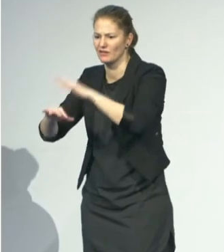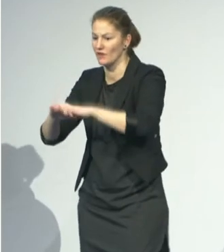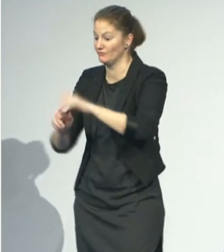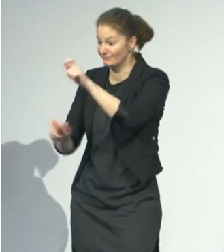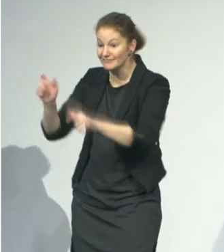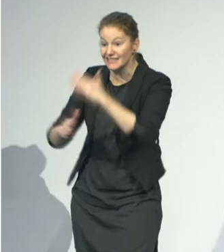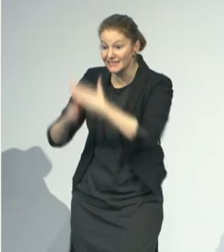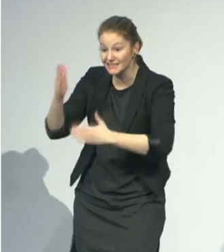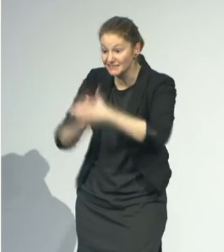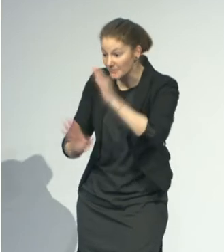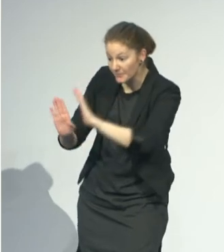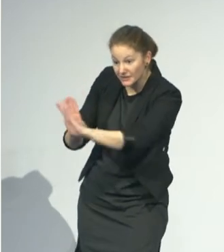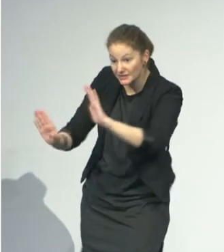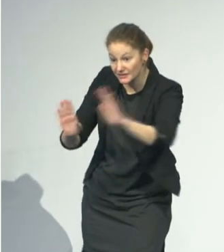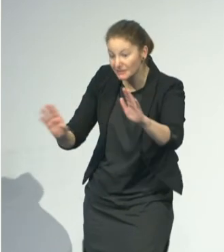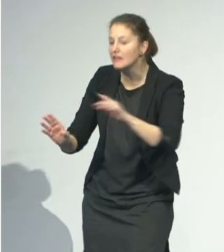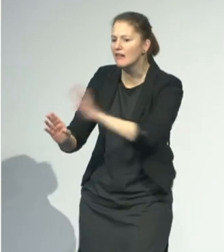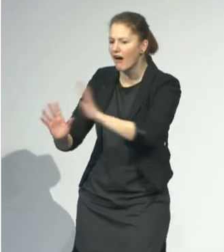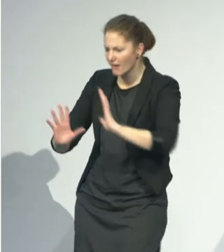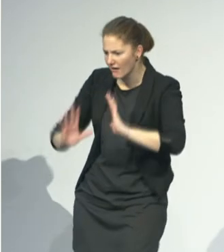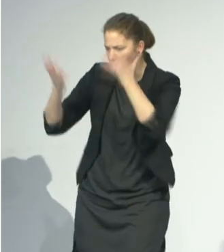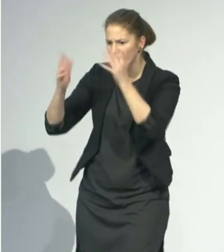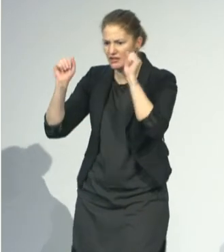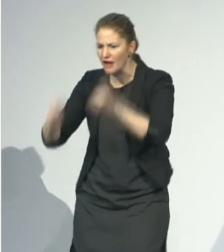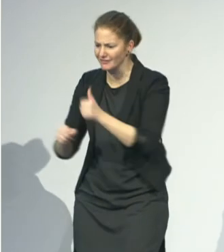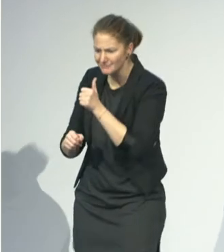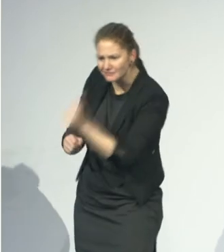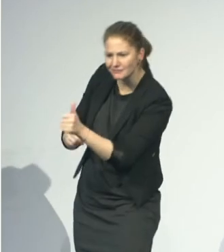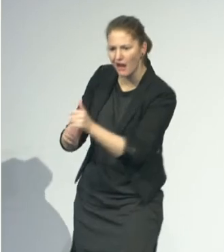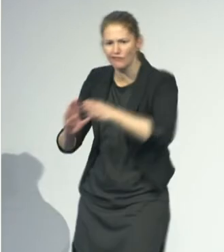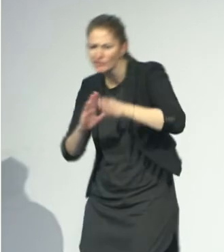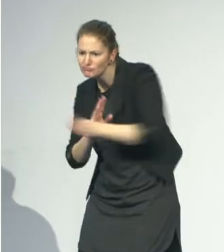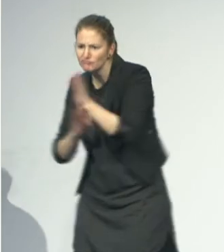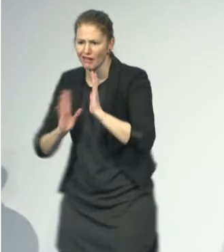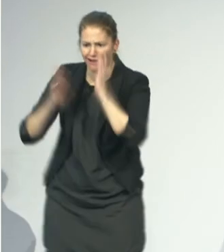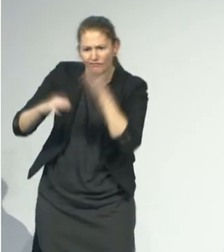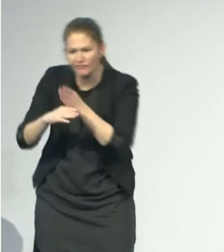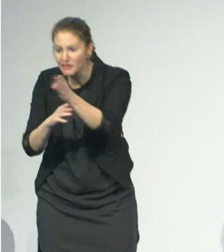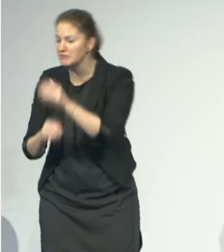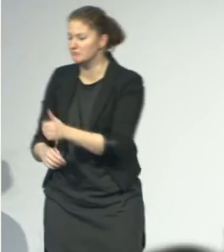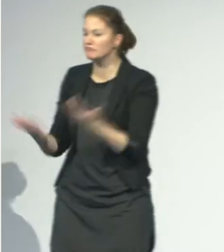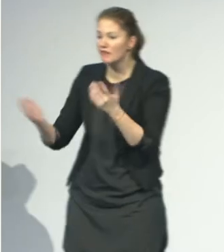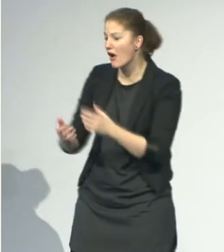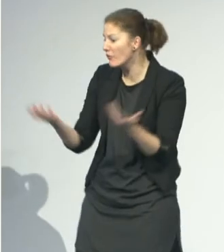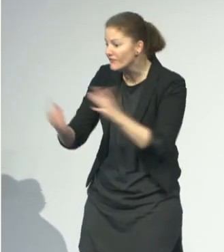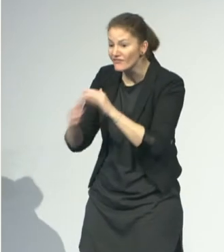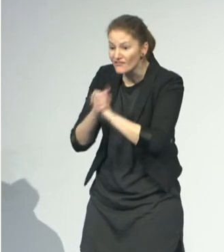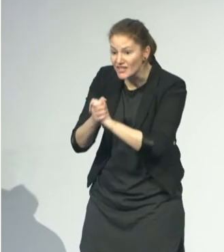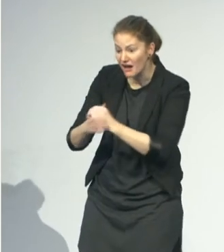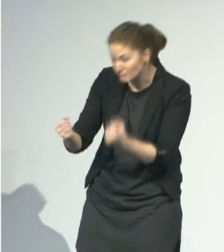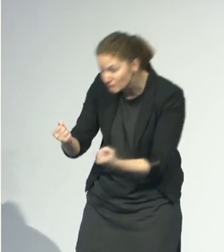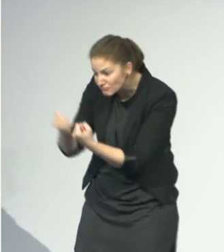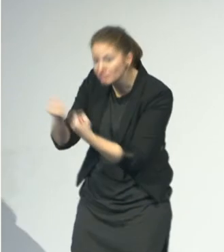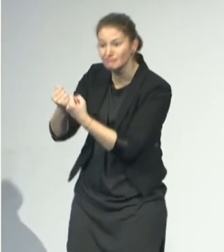And those networks of close family and friends are there to support them to ensure that that is heard and that they are, in